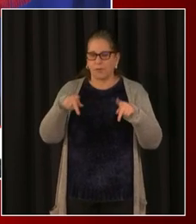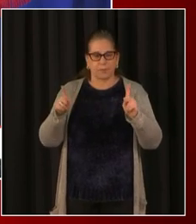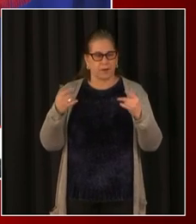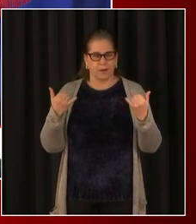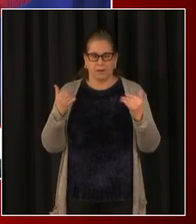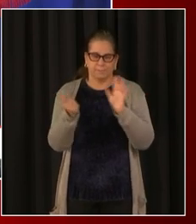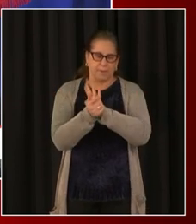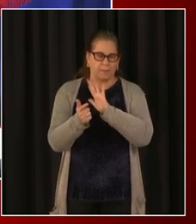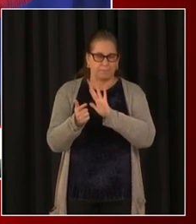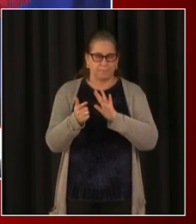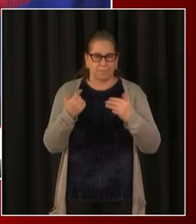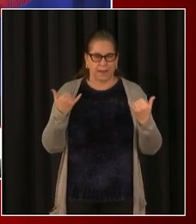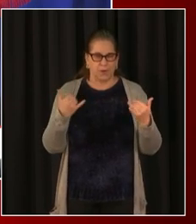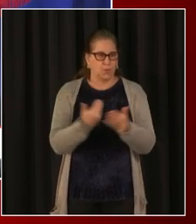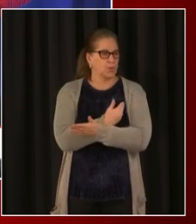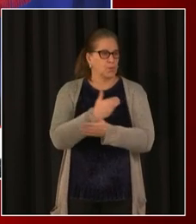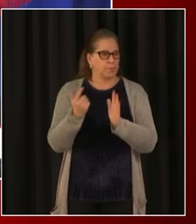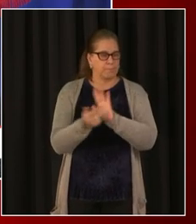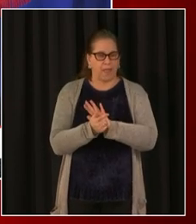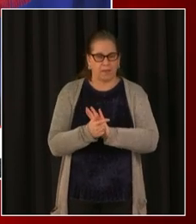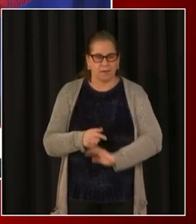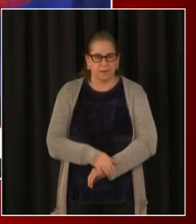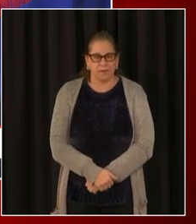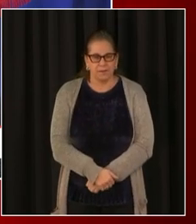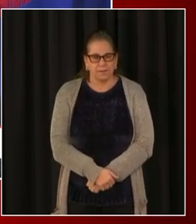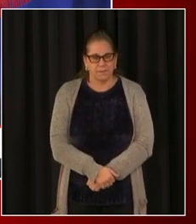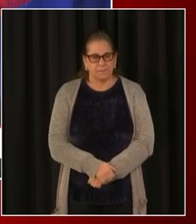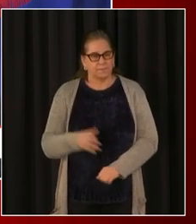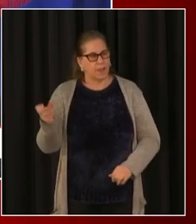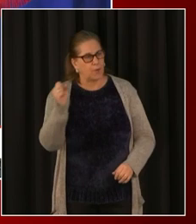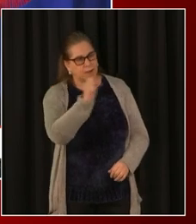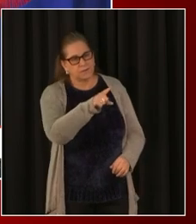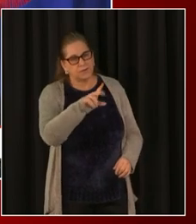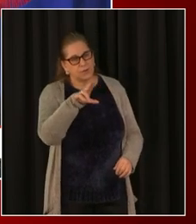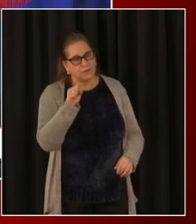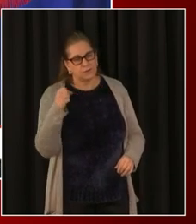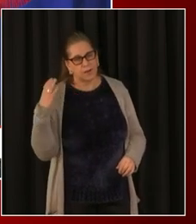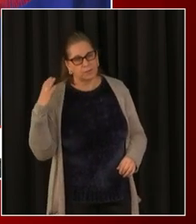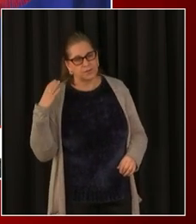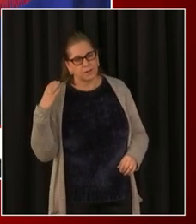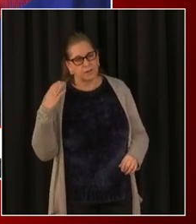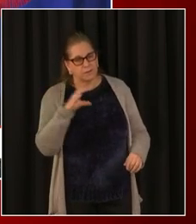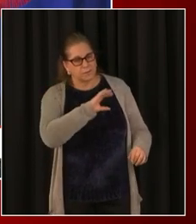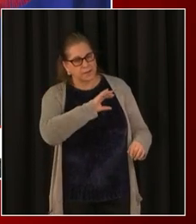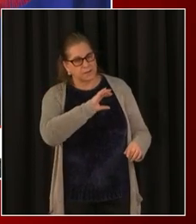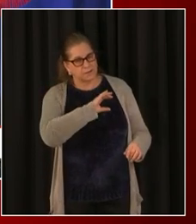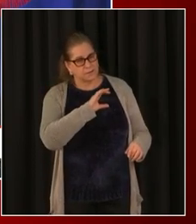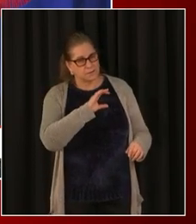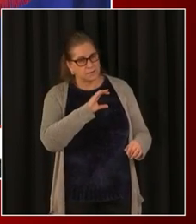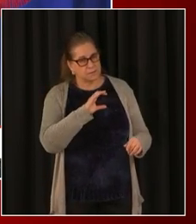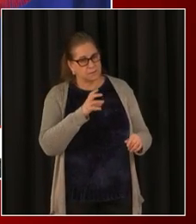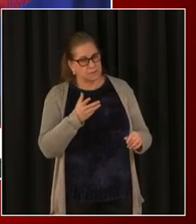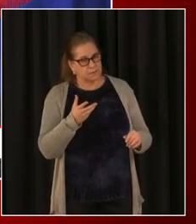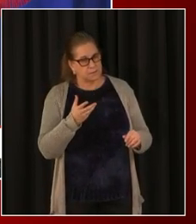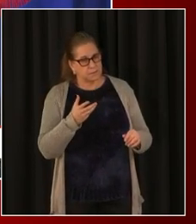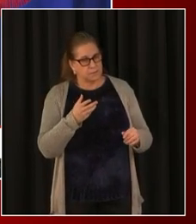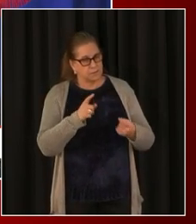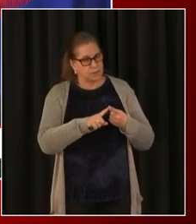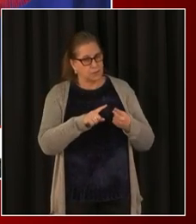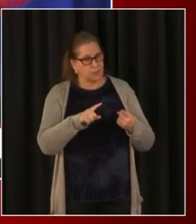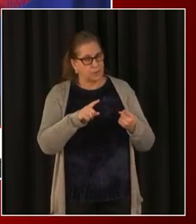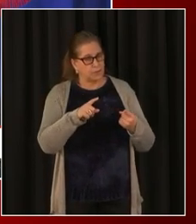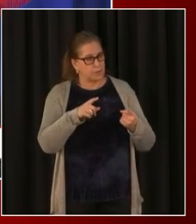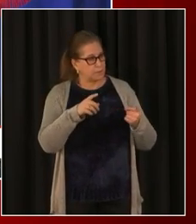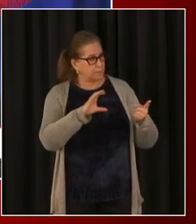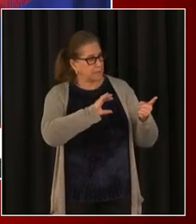days before that the U.S. Capitol Police Chief had personally reached out to Chief Conte. Chief Conte, can we ask you, can you please confirm that that conversation